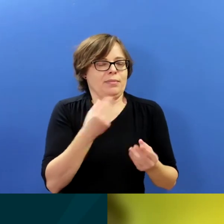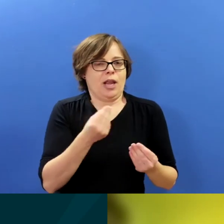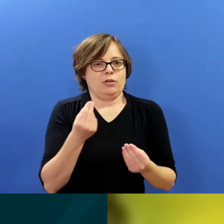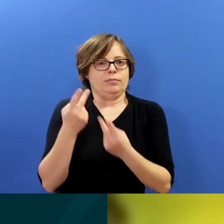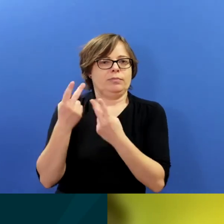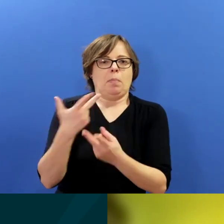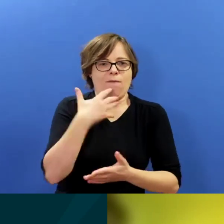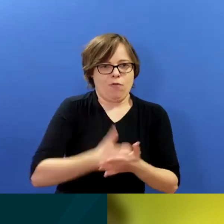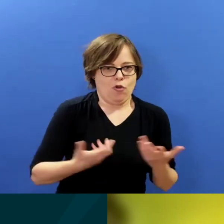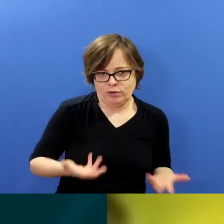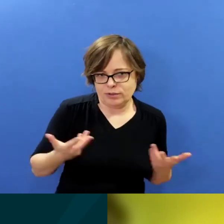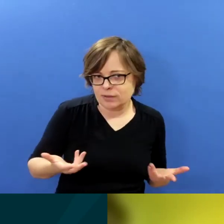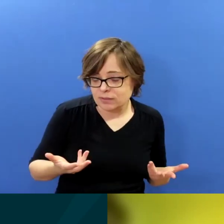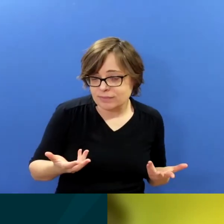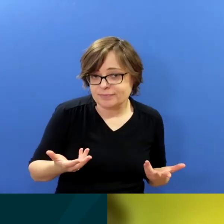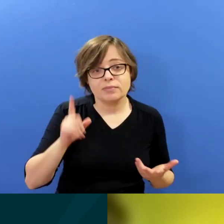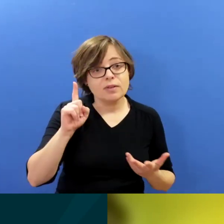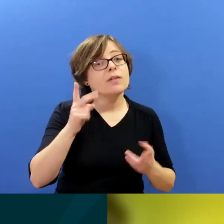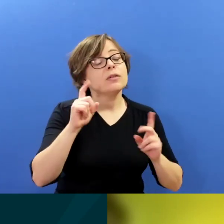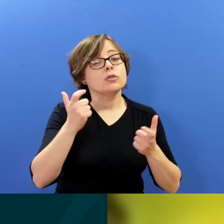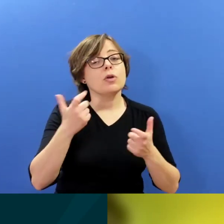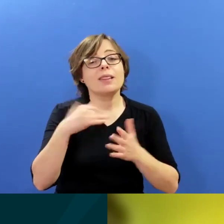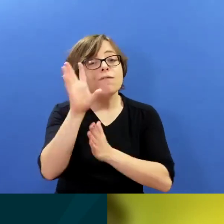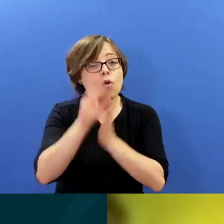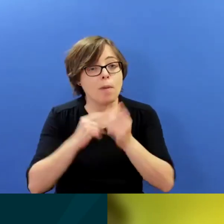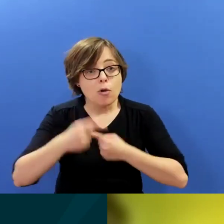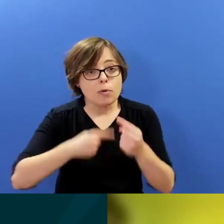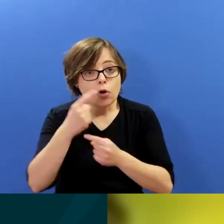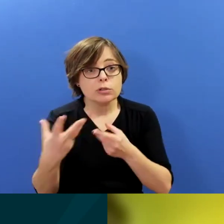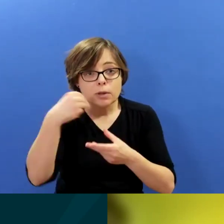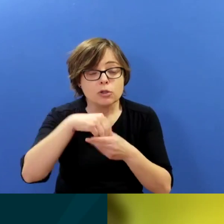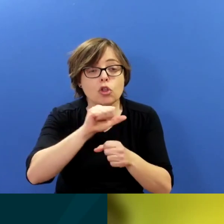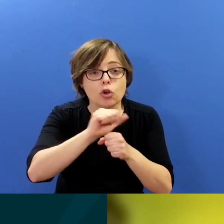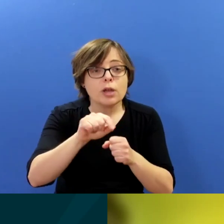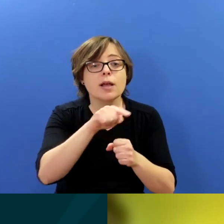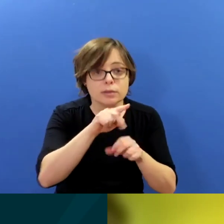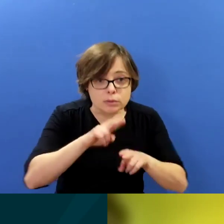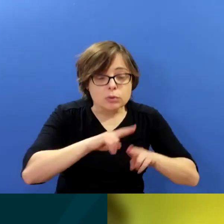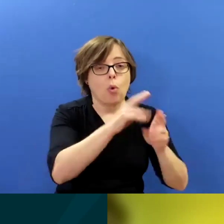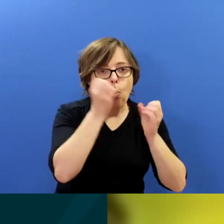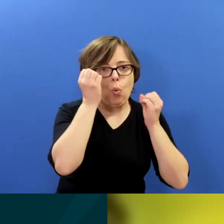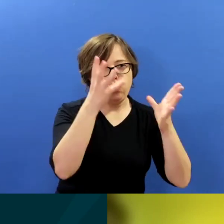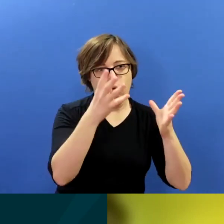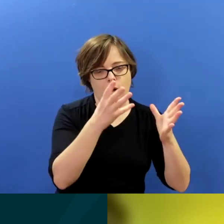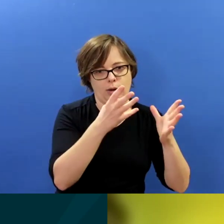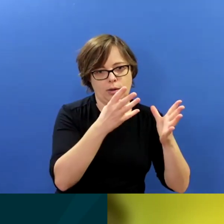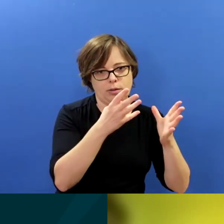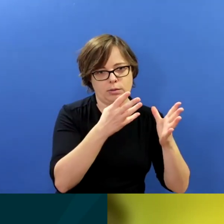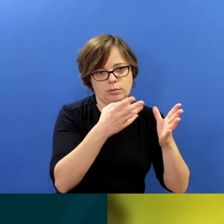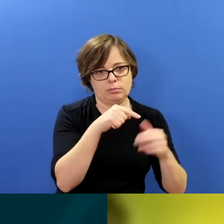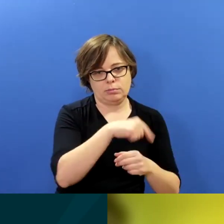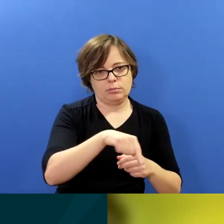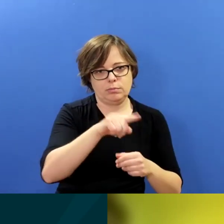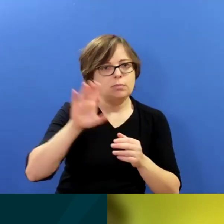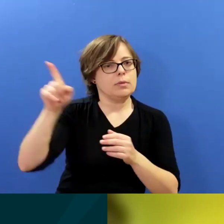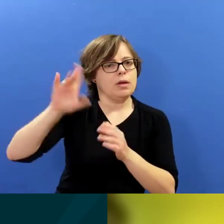taken some notes, for example, that informal participatory processes are part of administrative culture